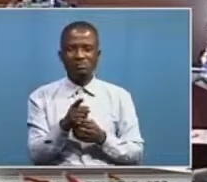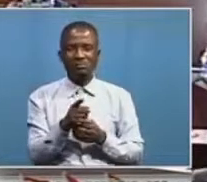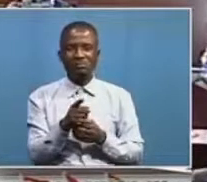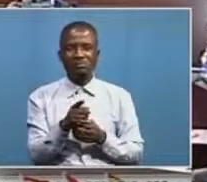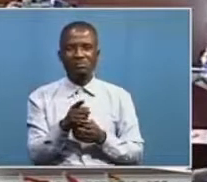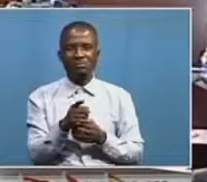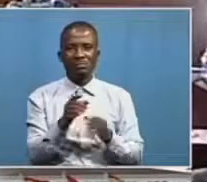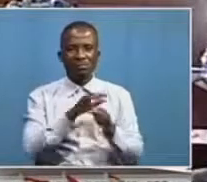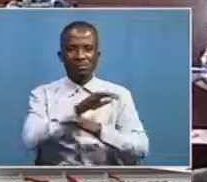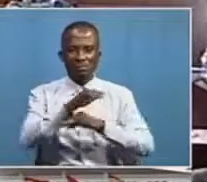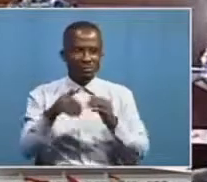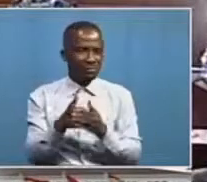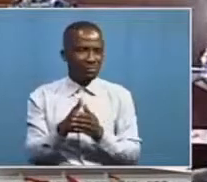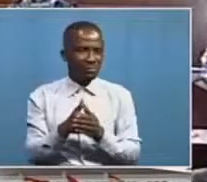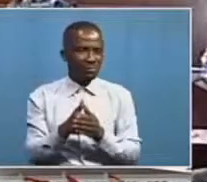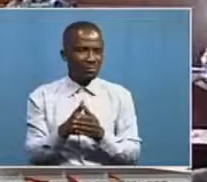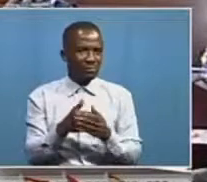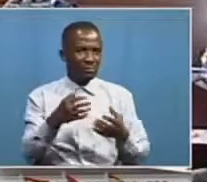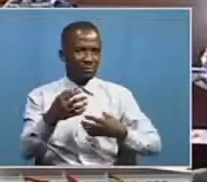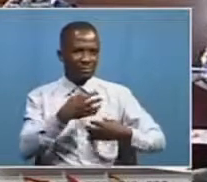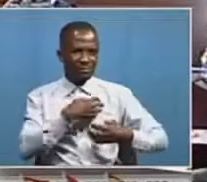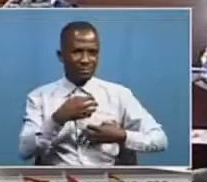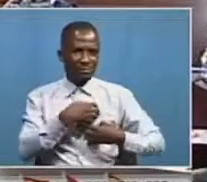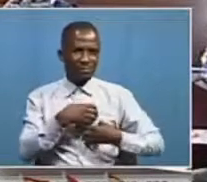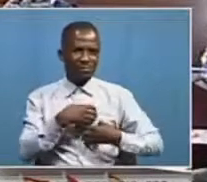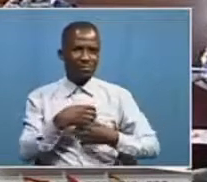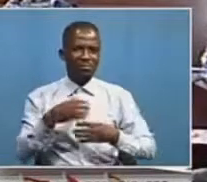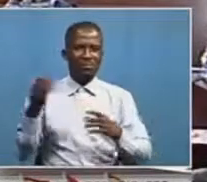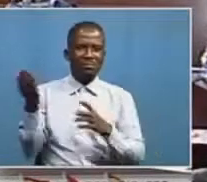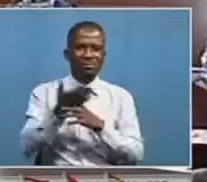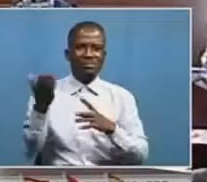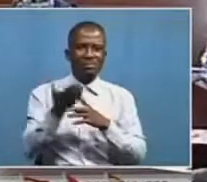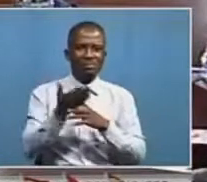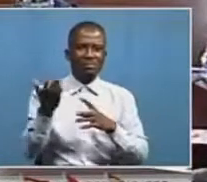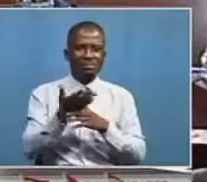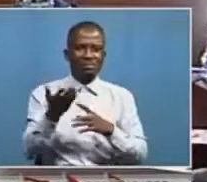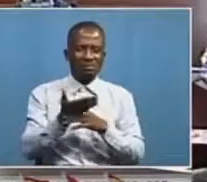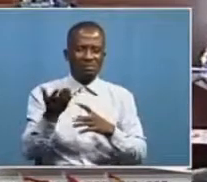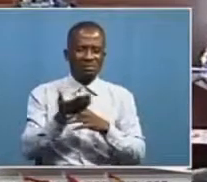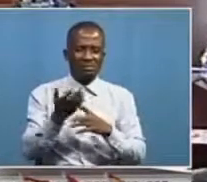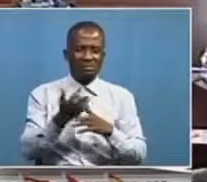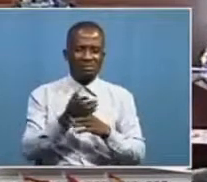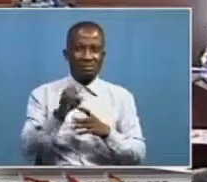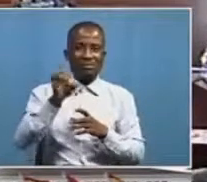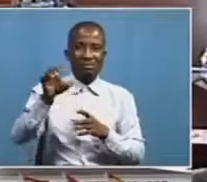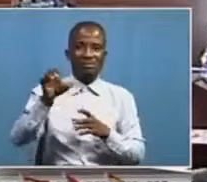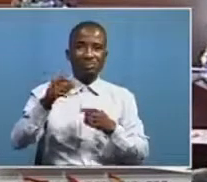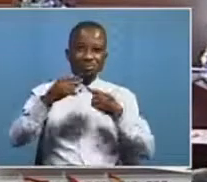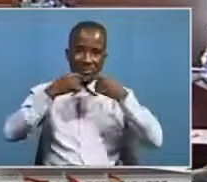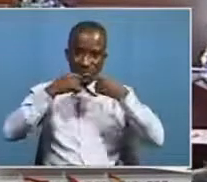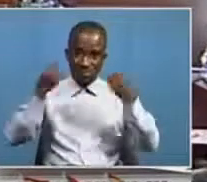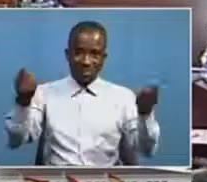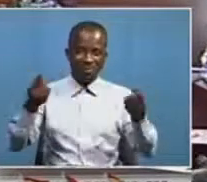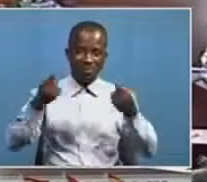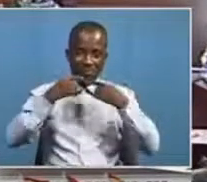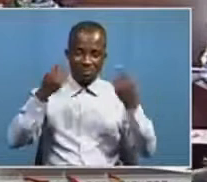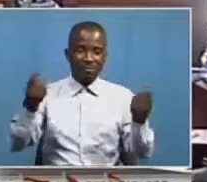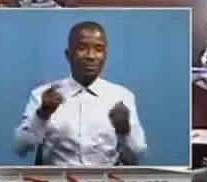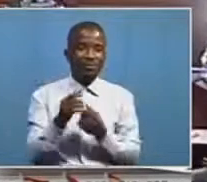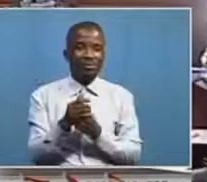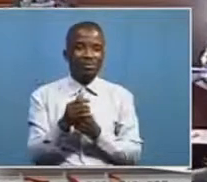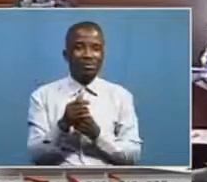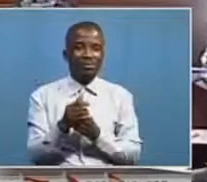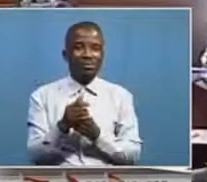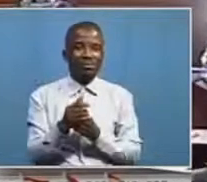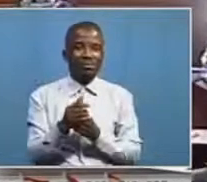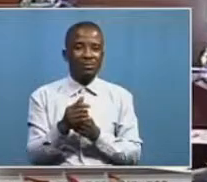his beliefs on. The petitioner attacked the oral declaration made by the chairperson of the first respondent in relief